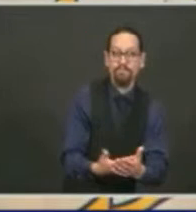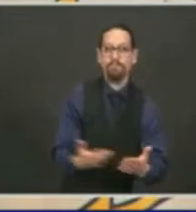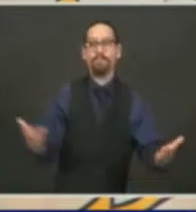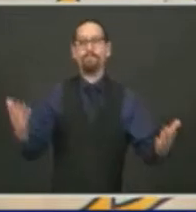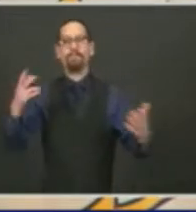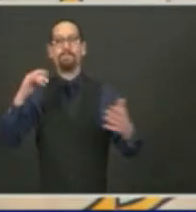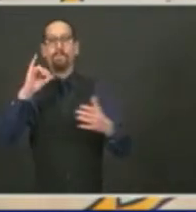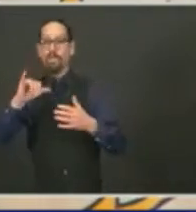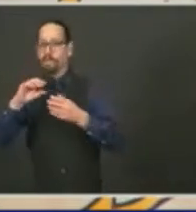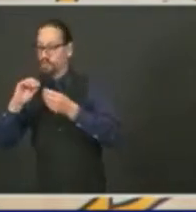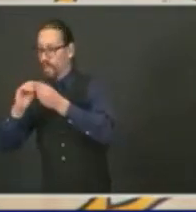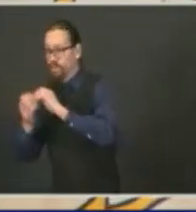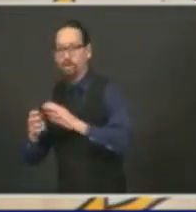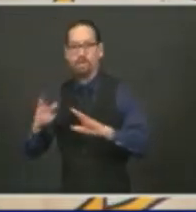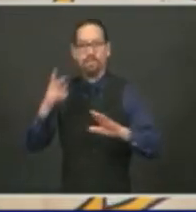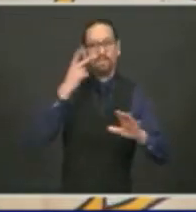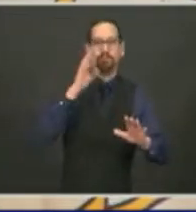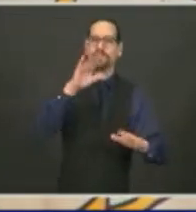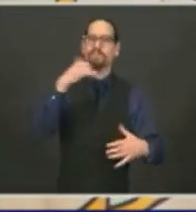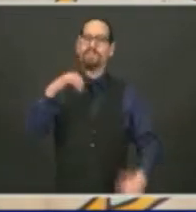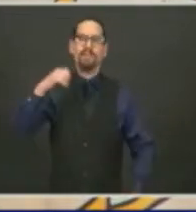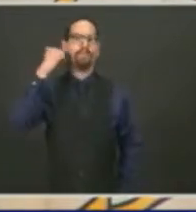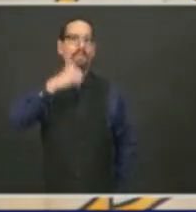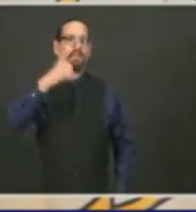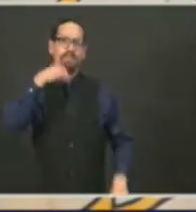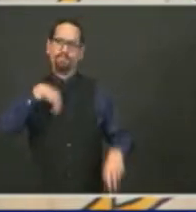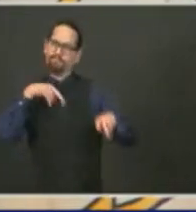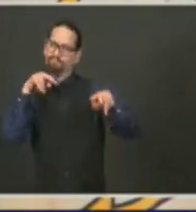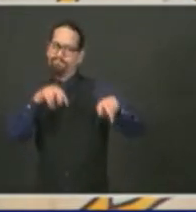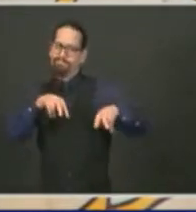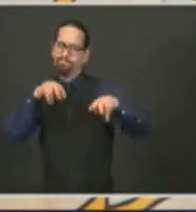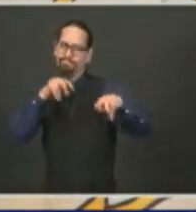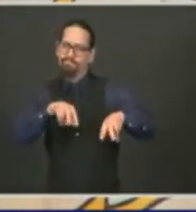monitor. But given where we are and the fact that,